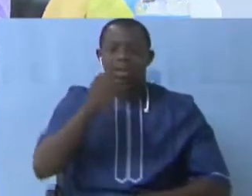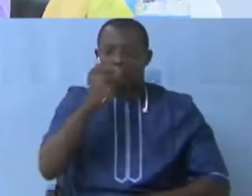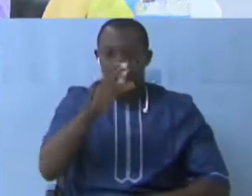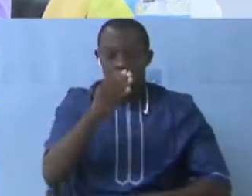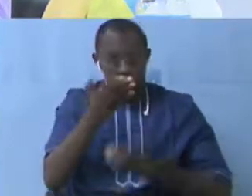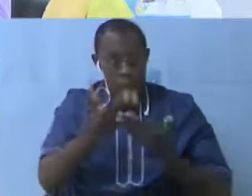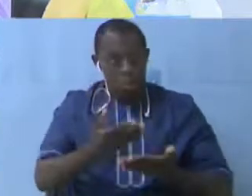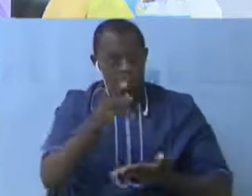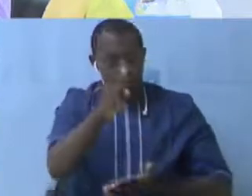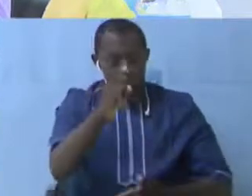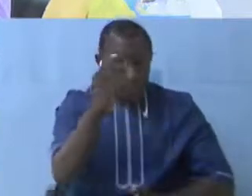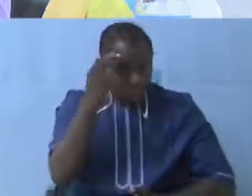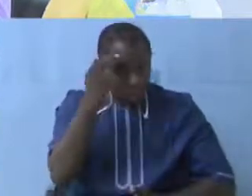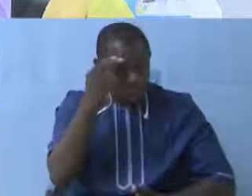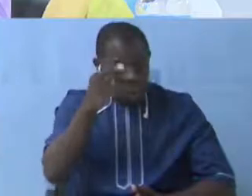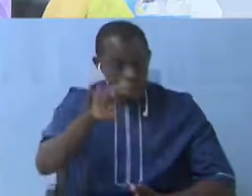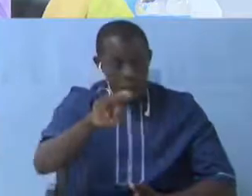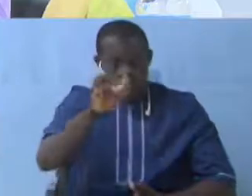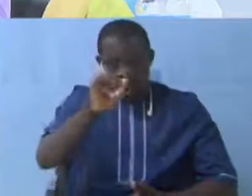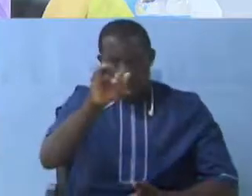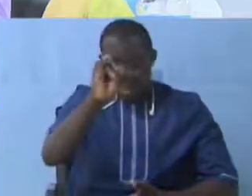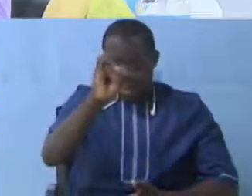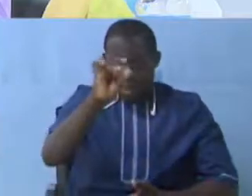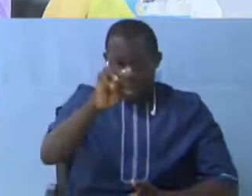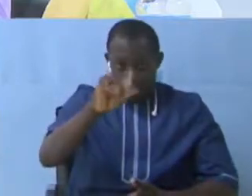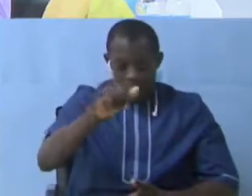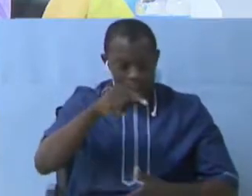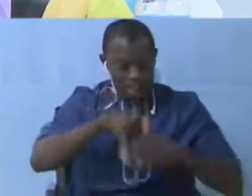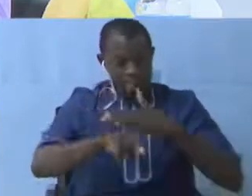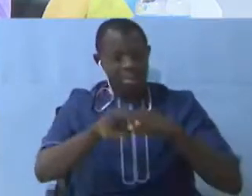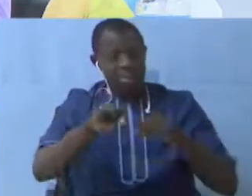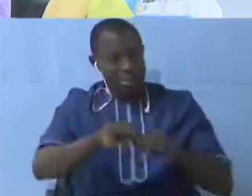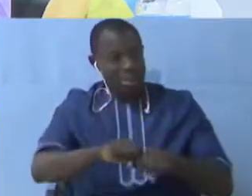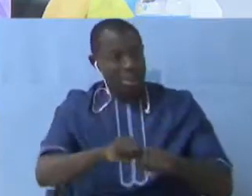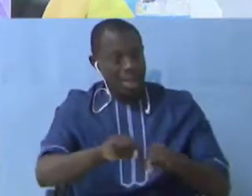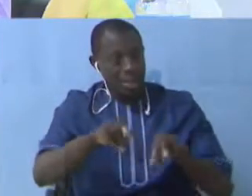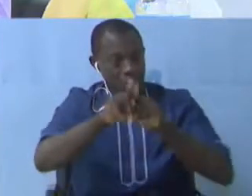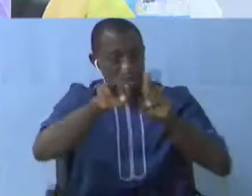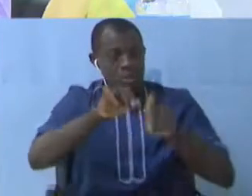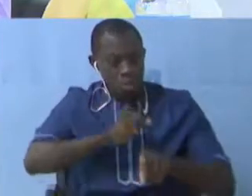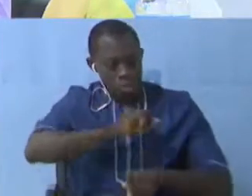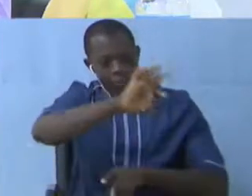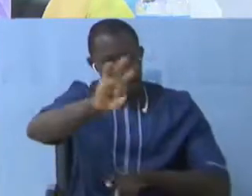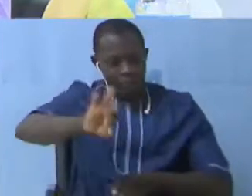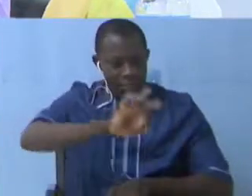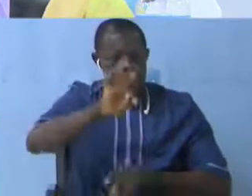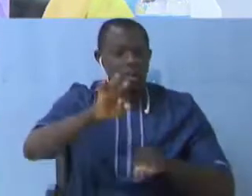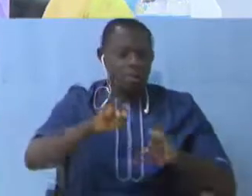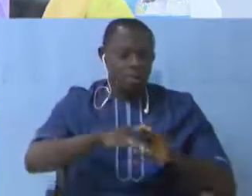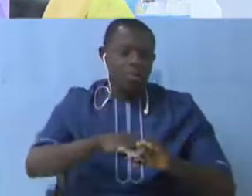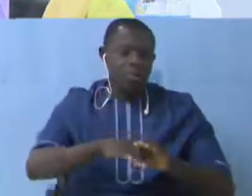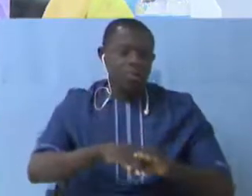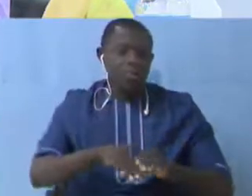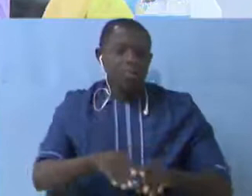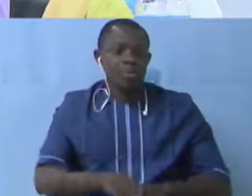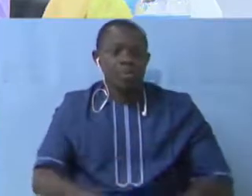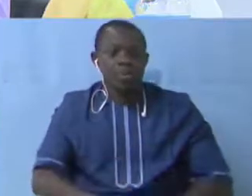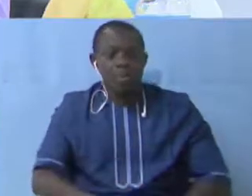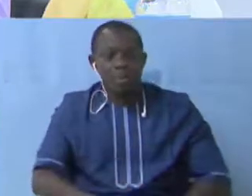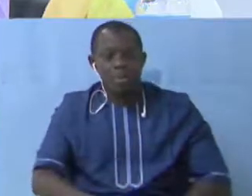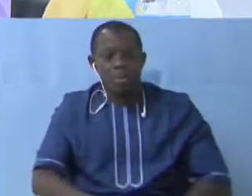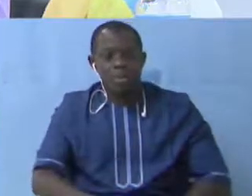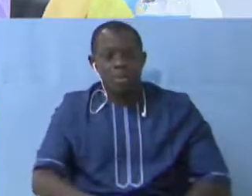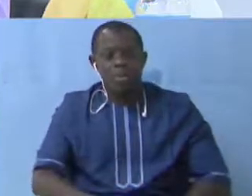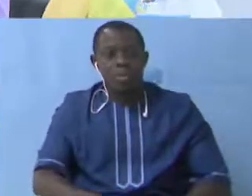Nyima is in Senegal. All her family. Nyima mu ngi Senegal ak njobotam gi yépp. And she